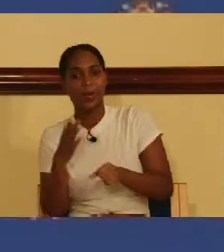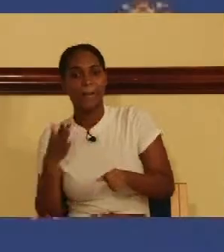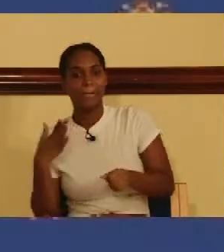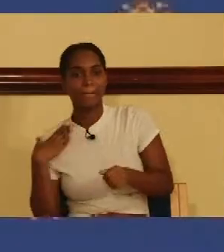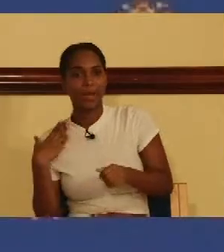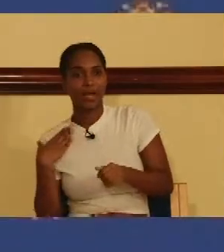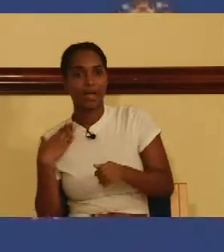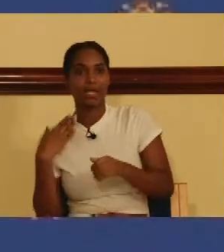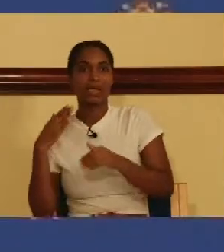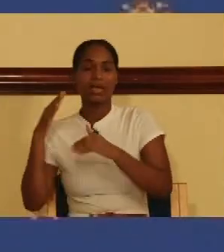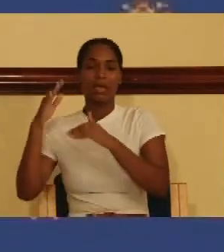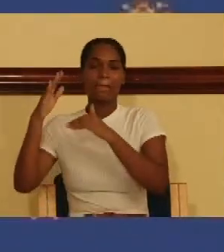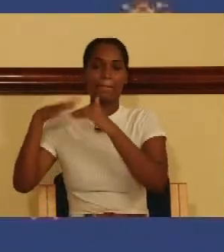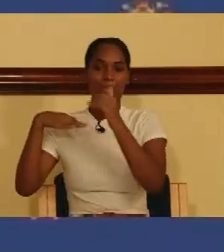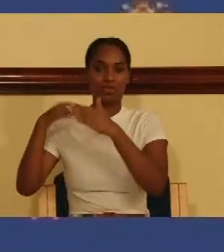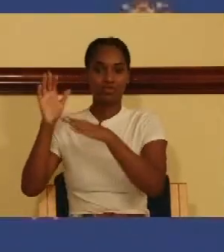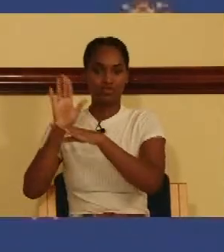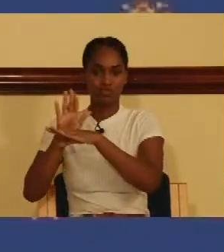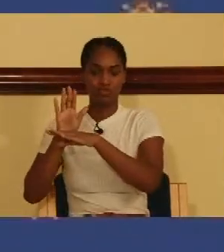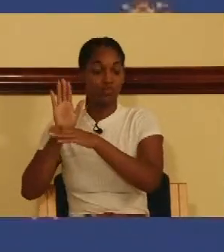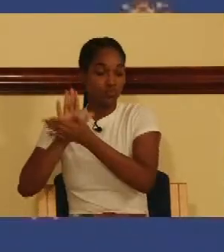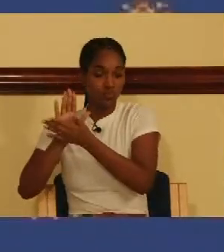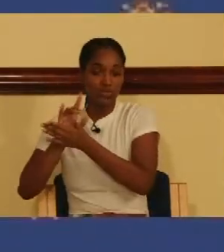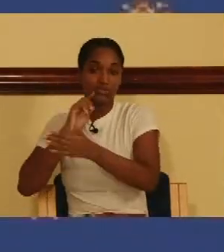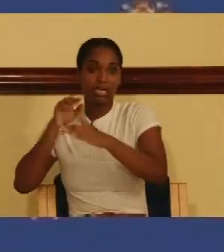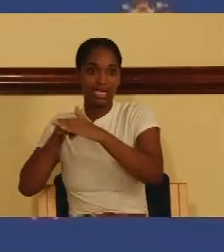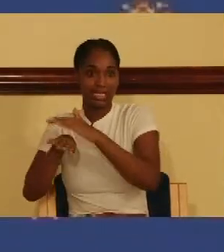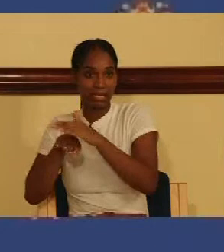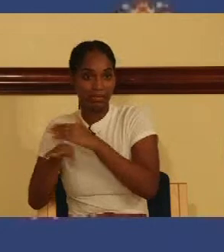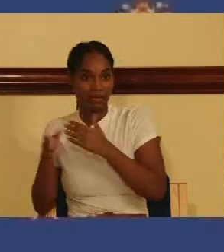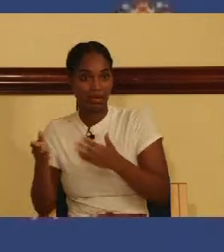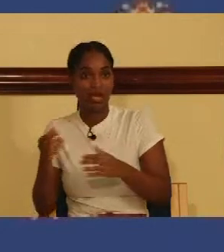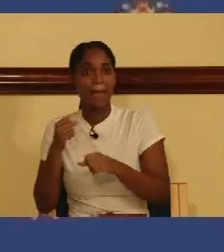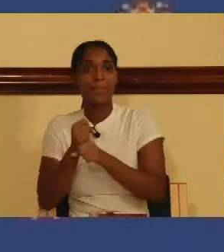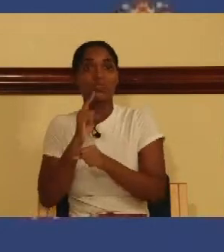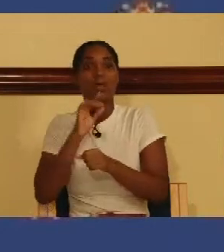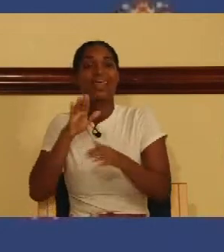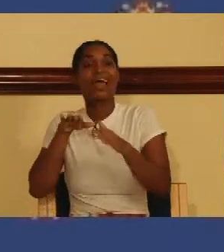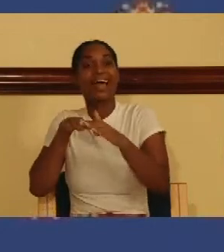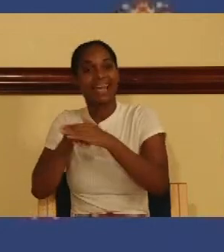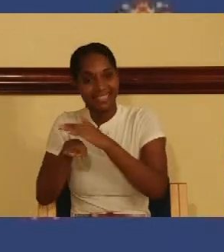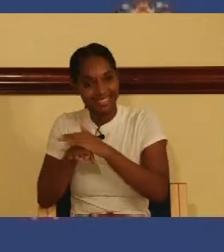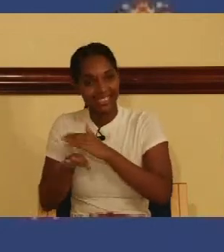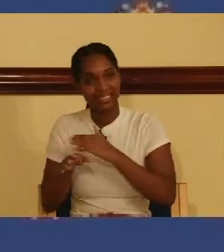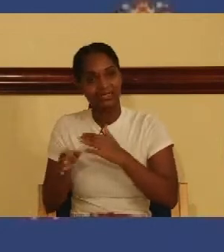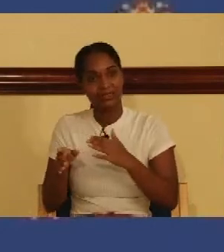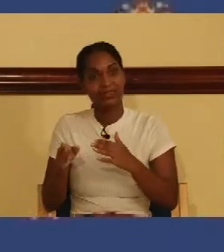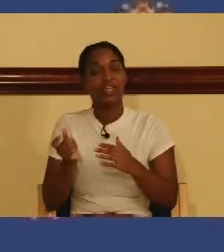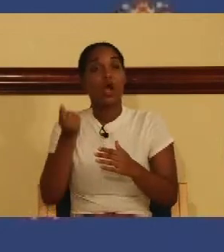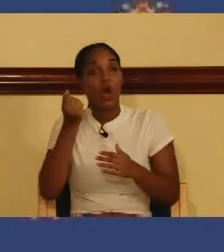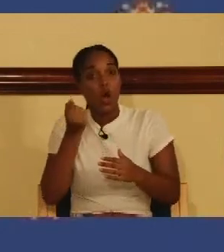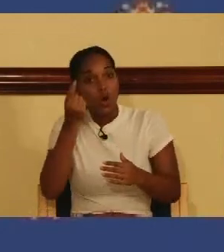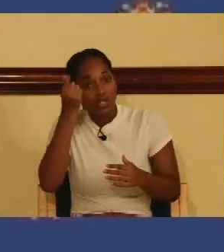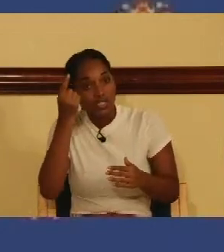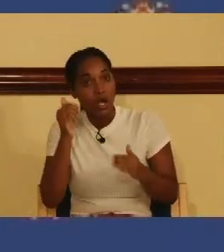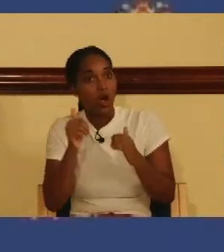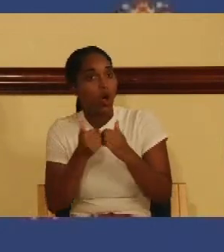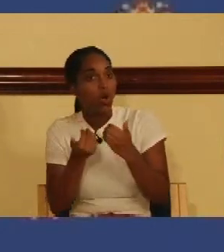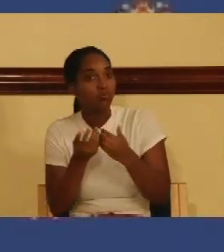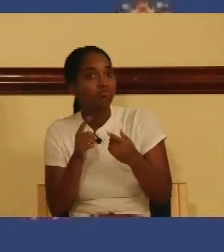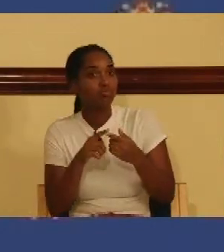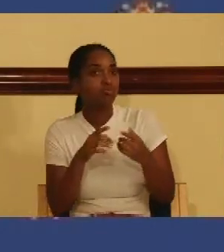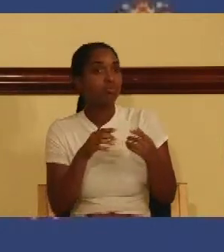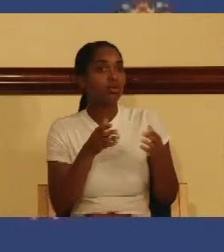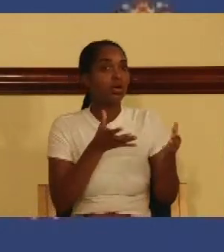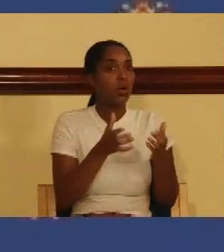is accessible, that my teachers are working together to ensure access? You know, understanding how to use